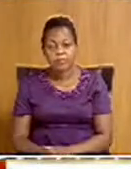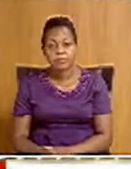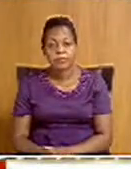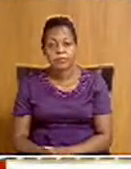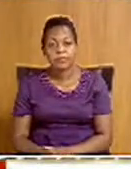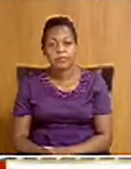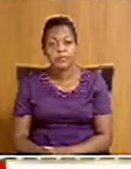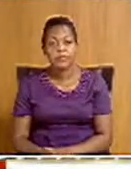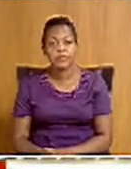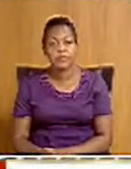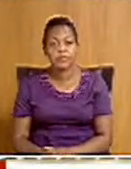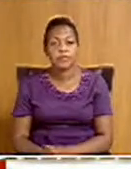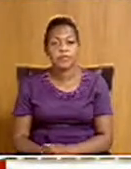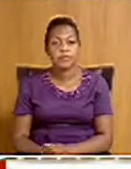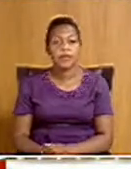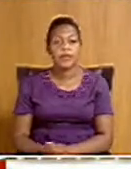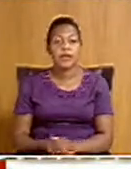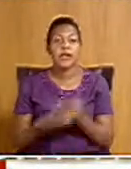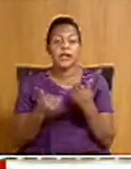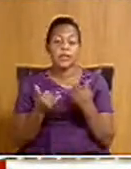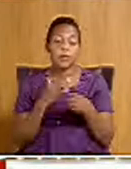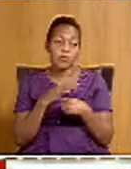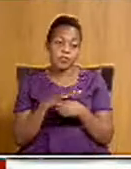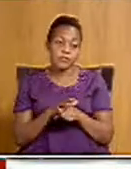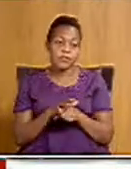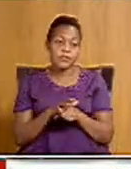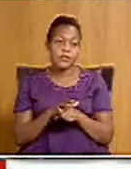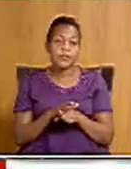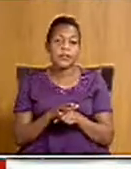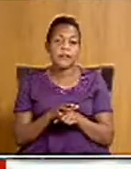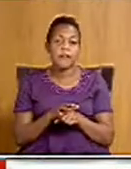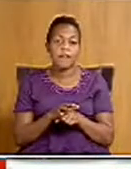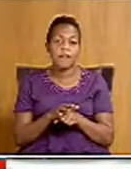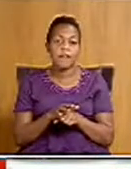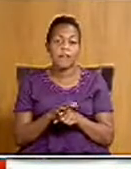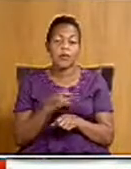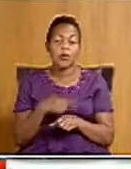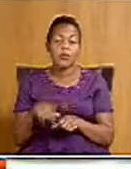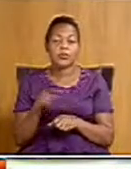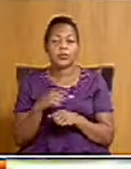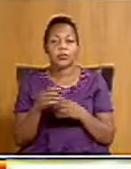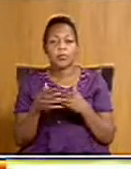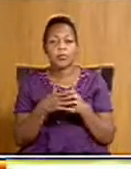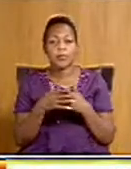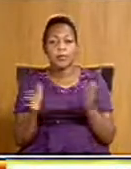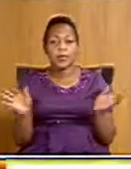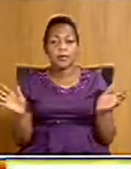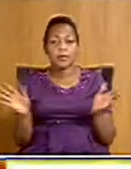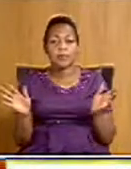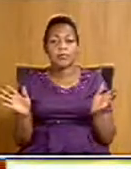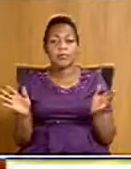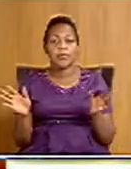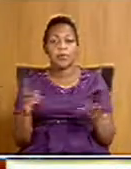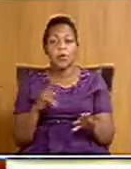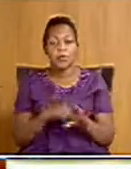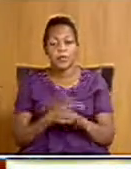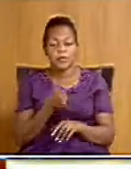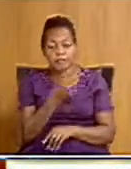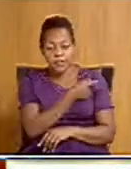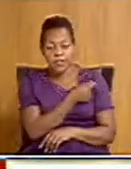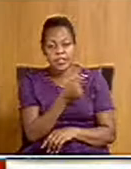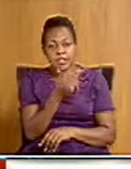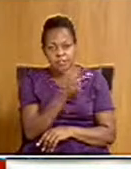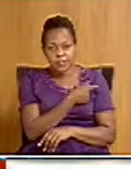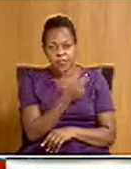far as Corona 19 virus is concerned, we shall open up once we have vaccinated